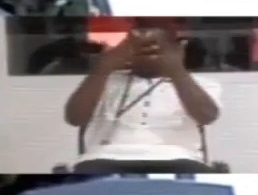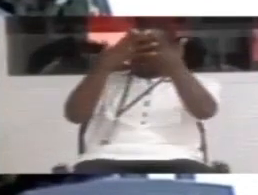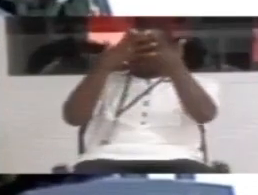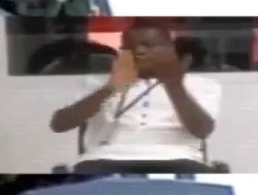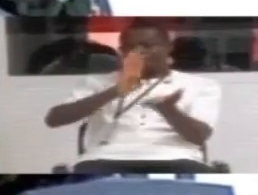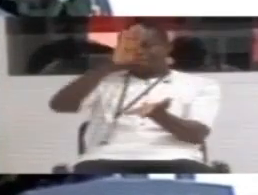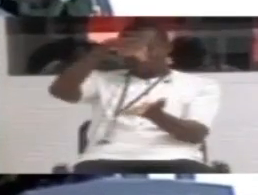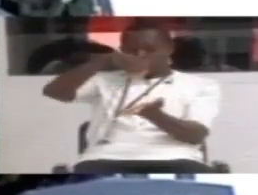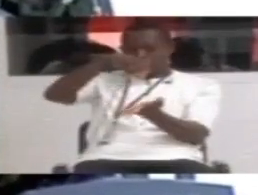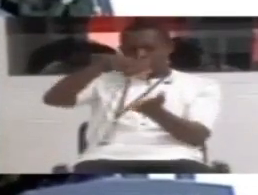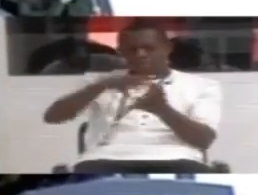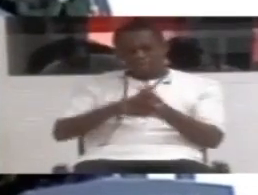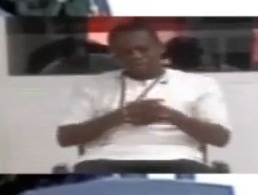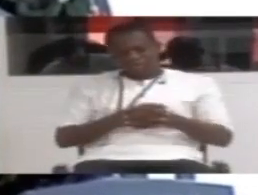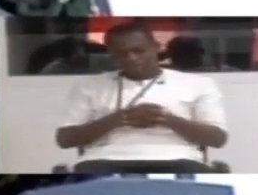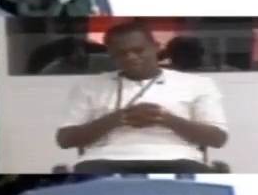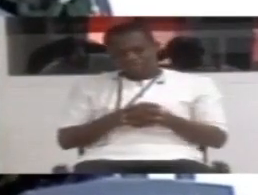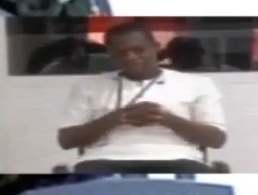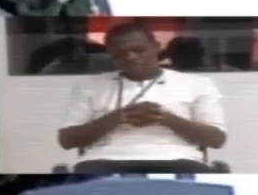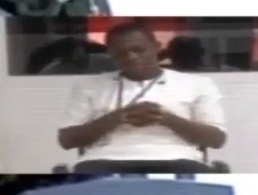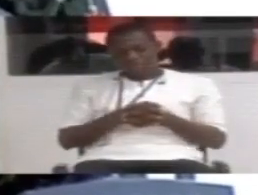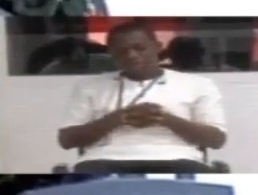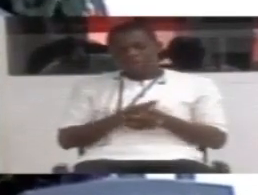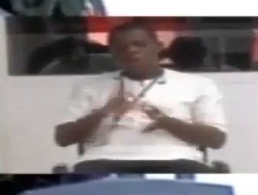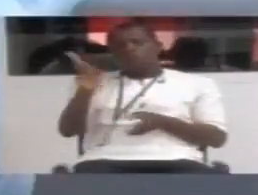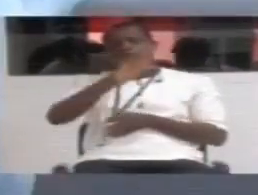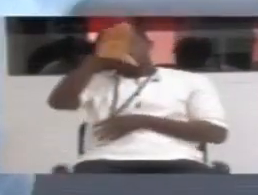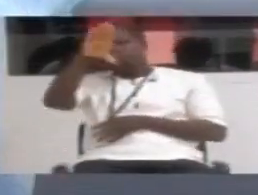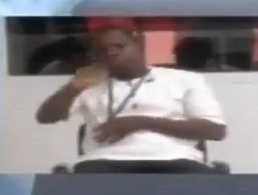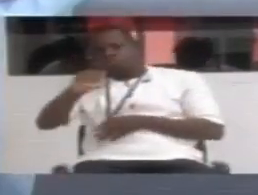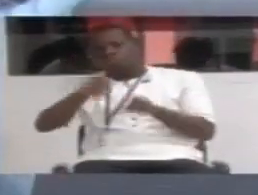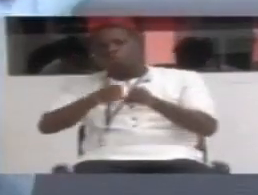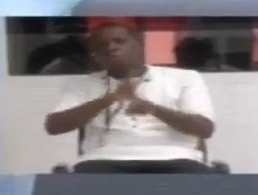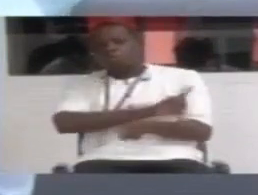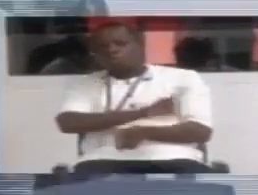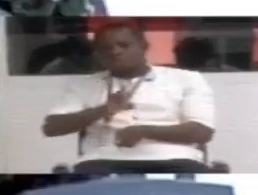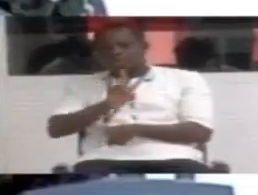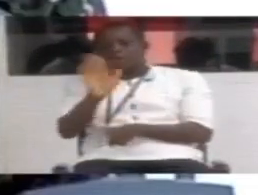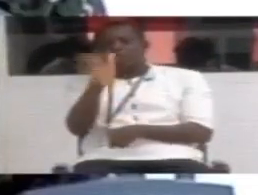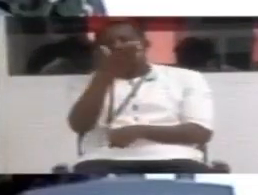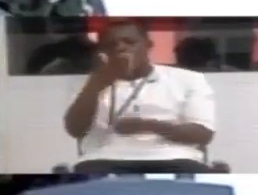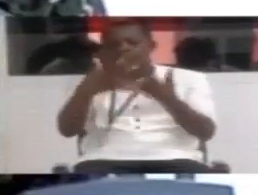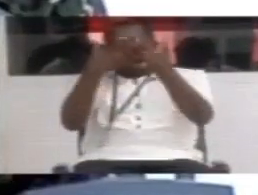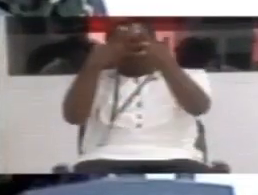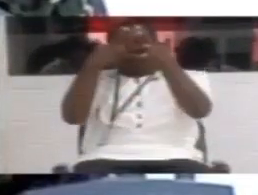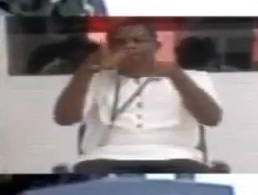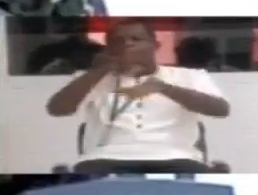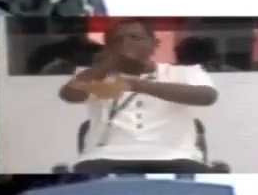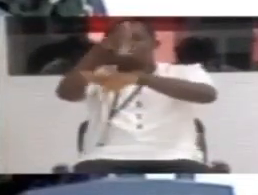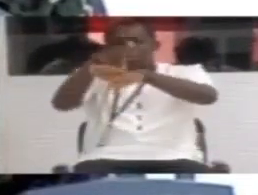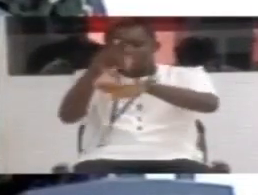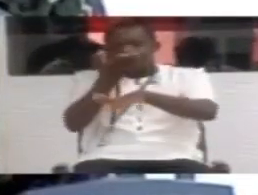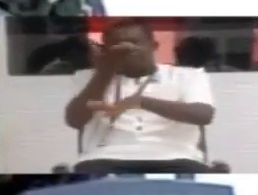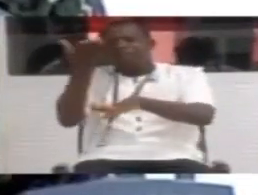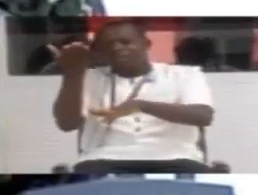mile 2. And what do you mean when you said we went to mile 2? Where la, is mile 2? So waxé